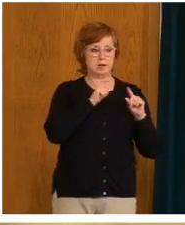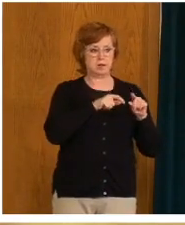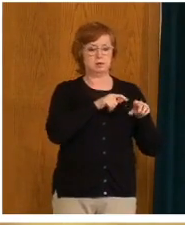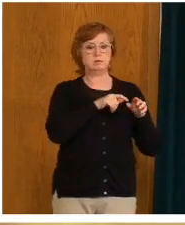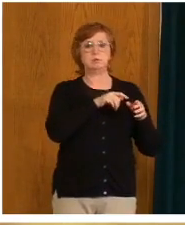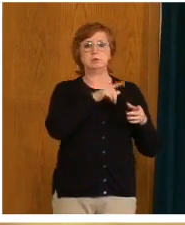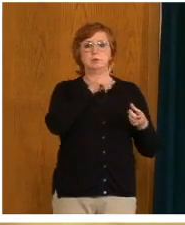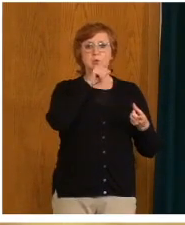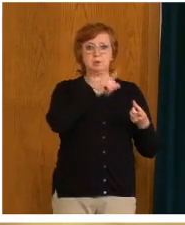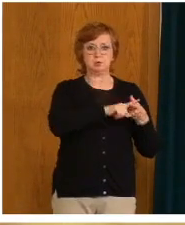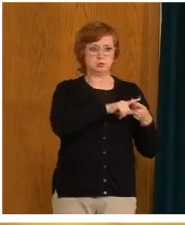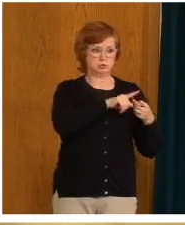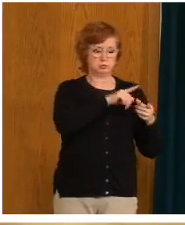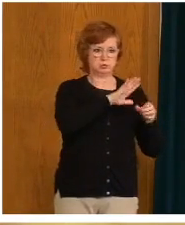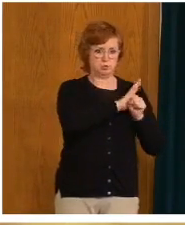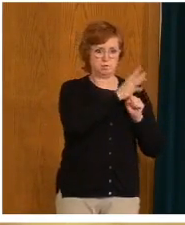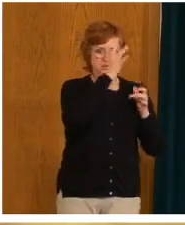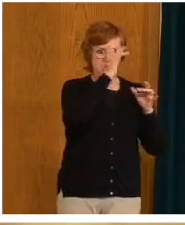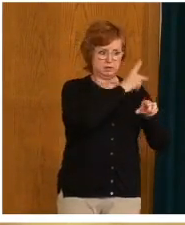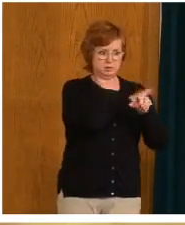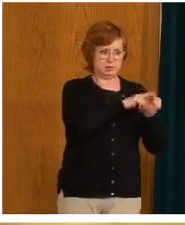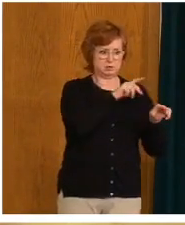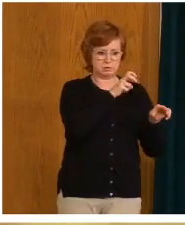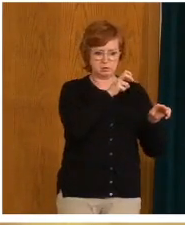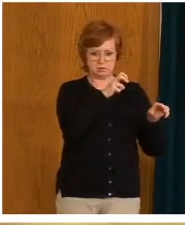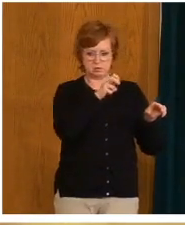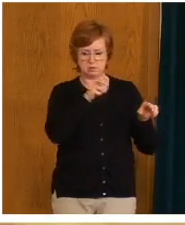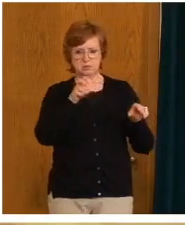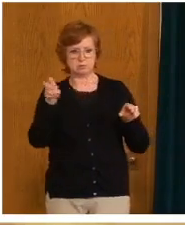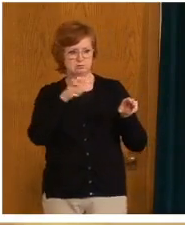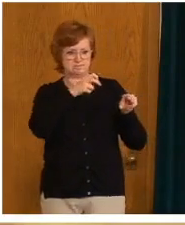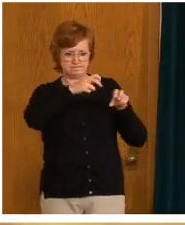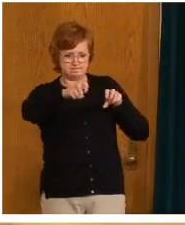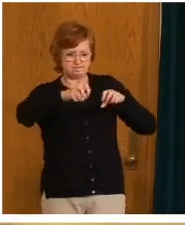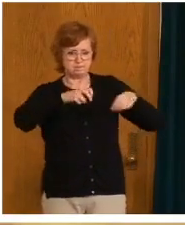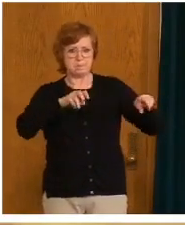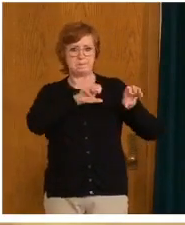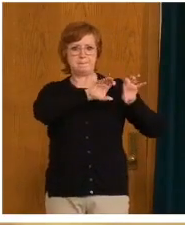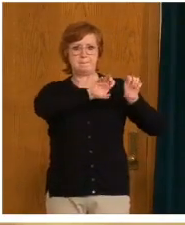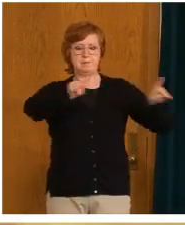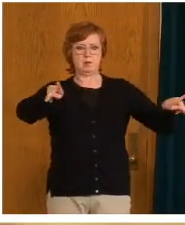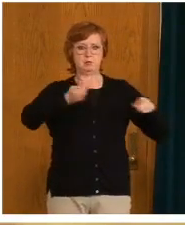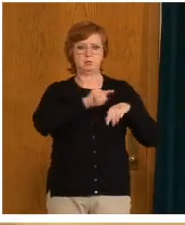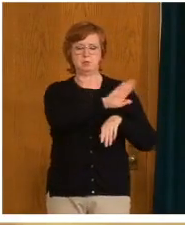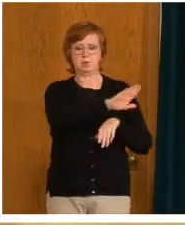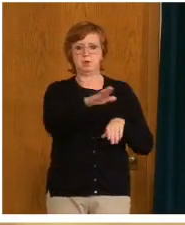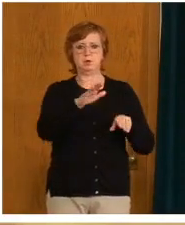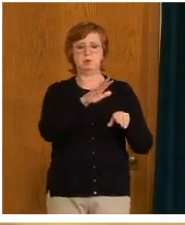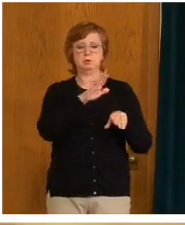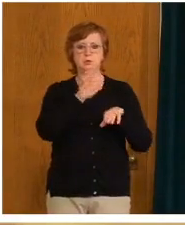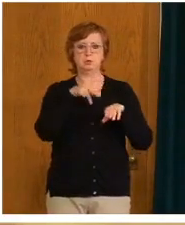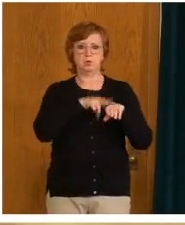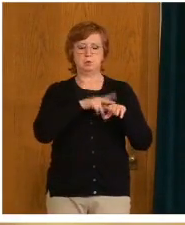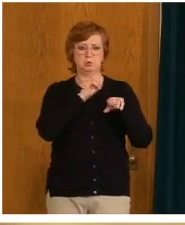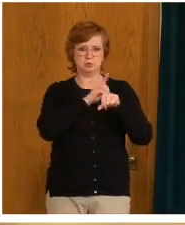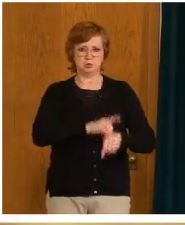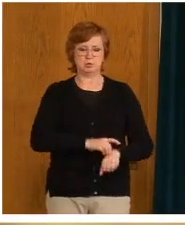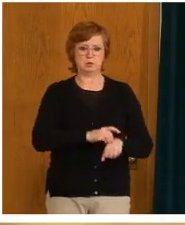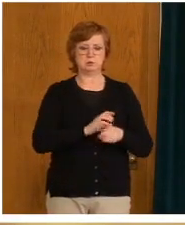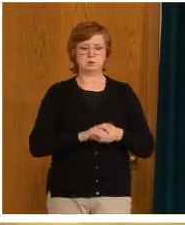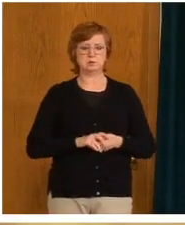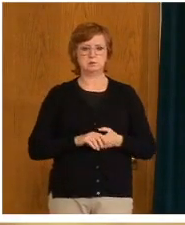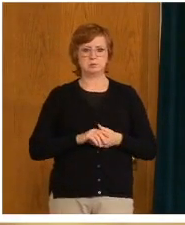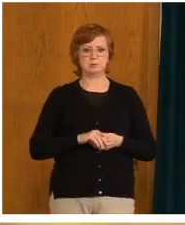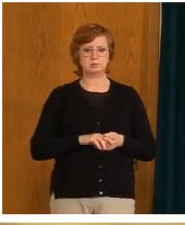our healthcare system is there to provide. Our publicly funded healthcare system is there to